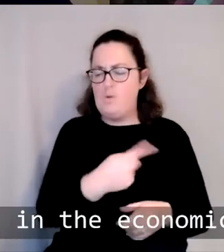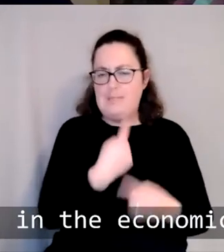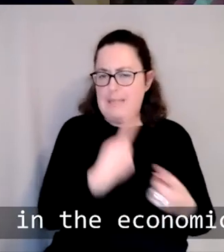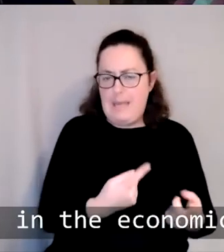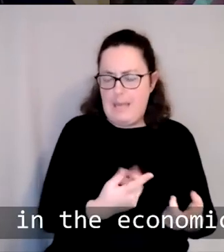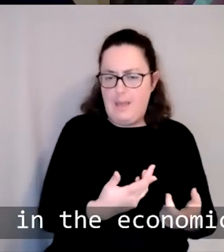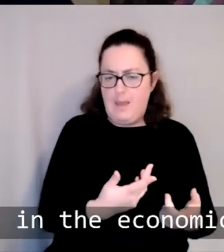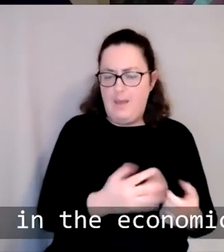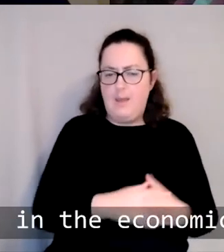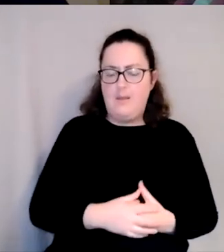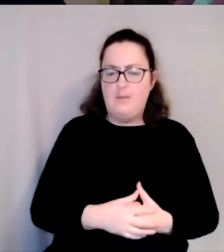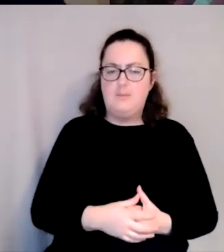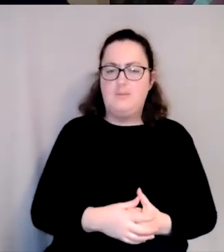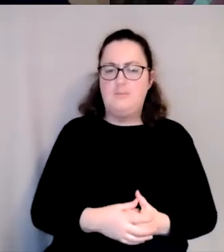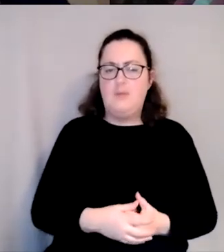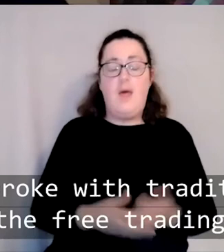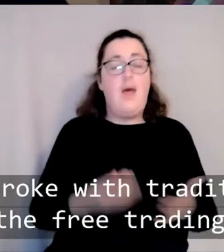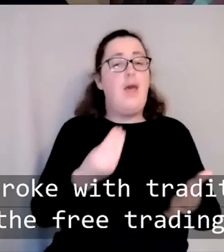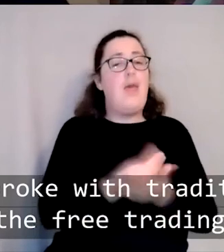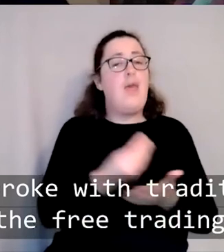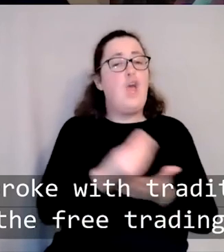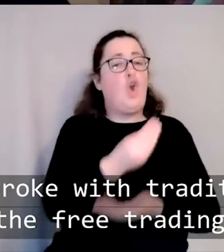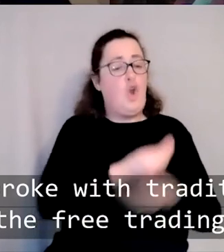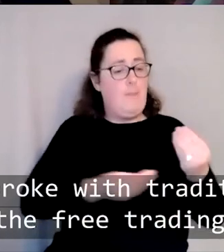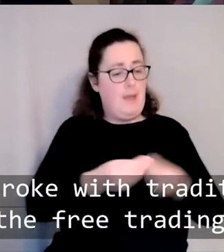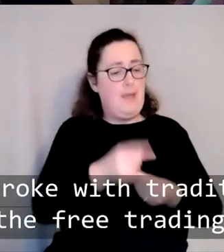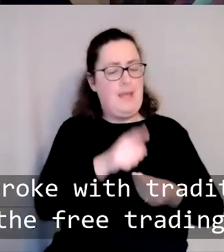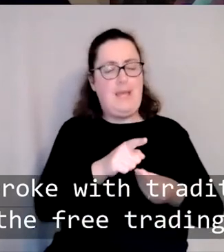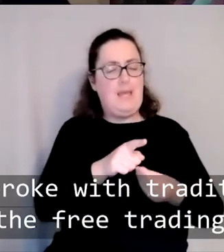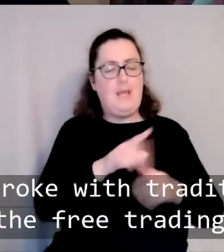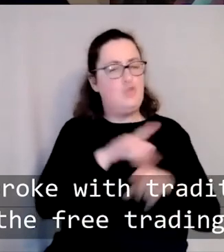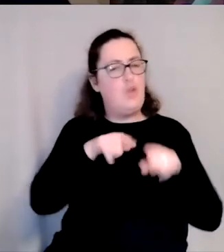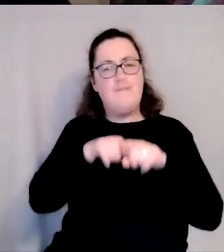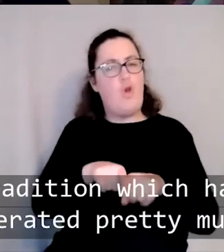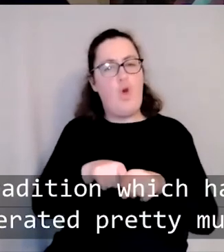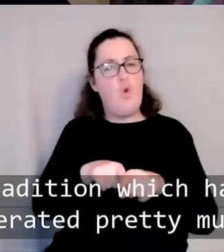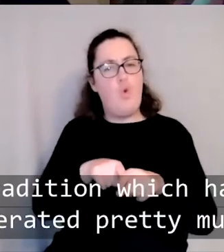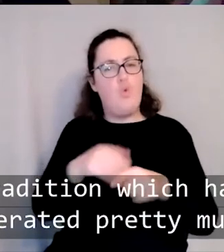economic sphere, he broke with tradition, the kind of free